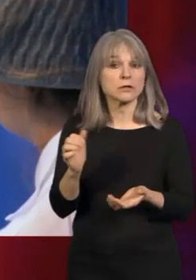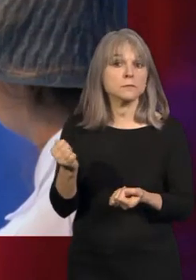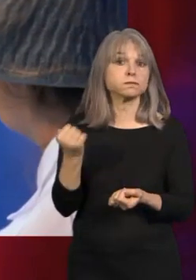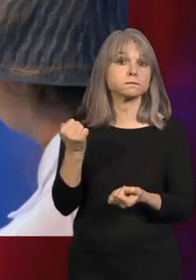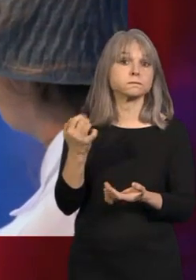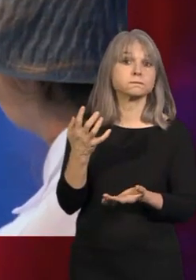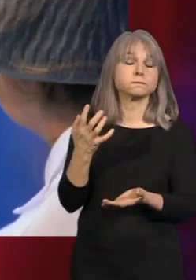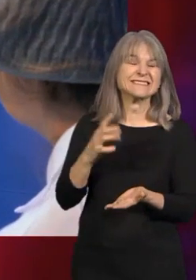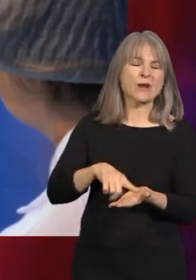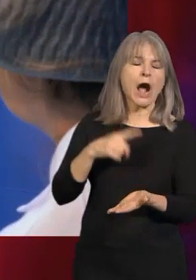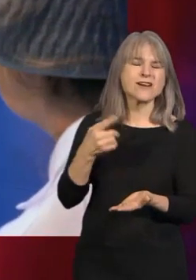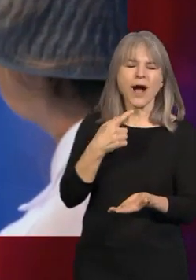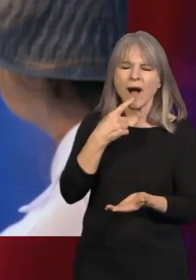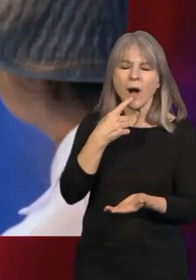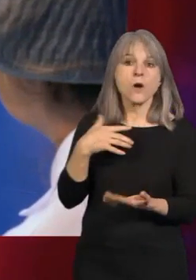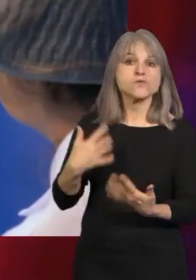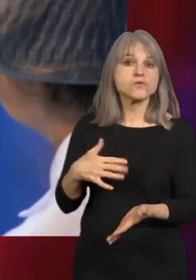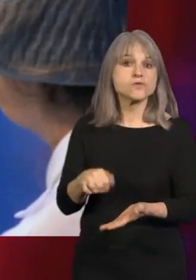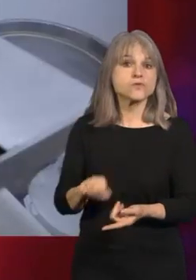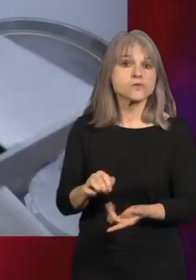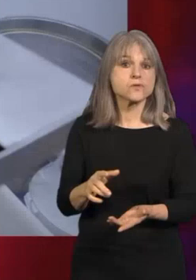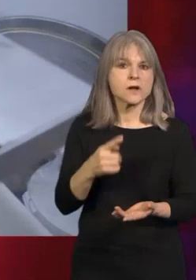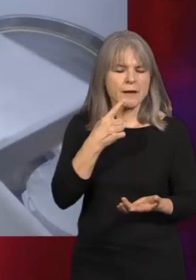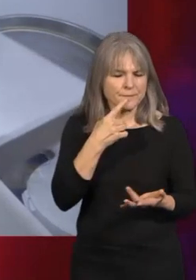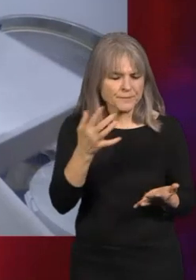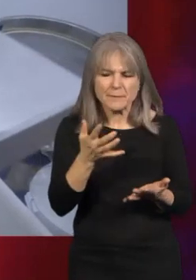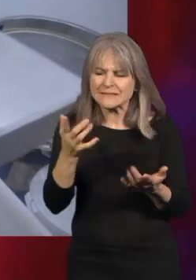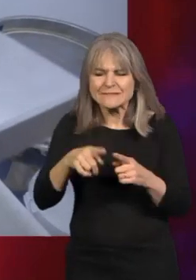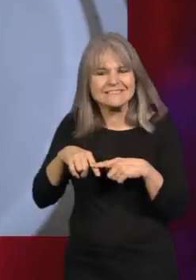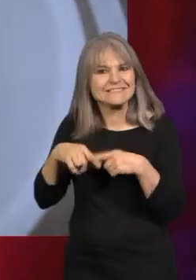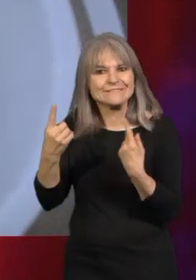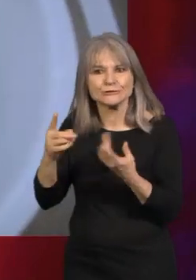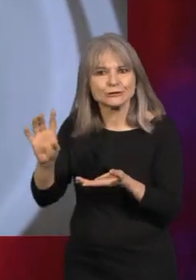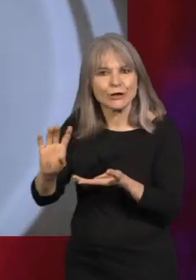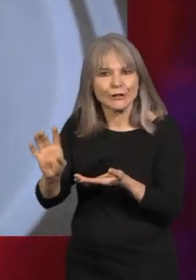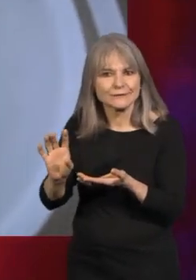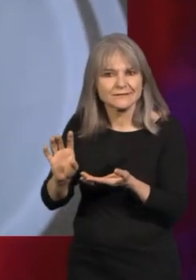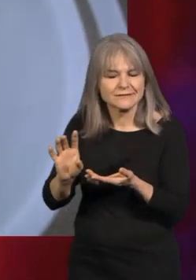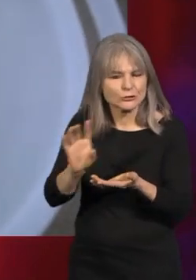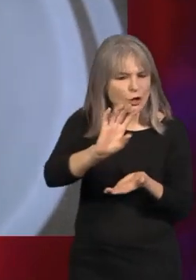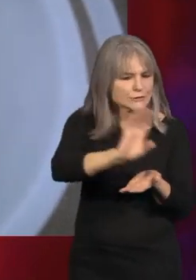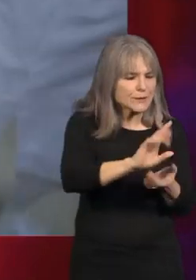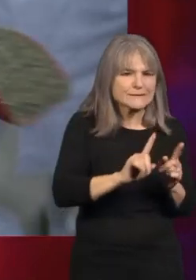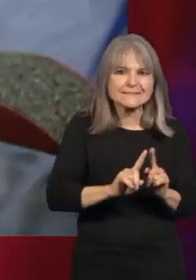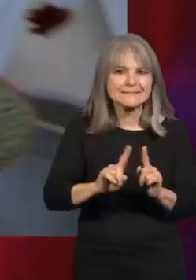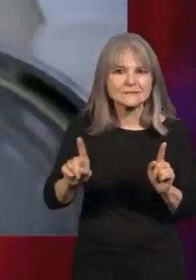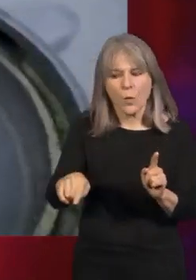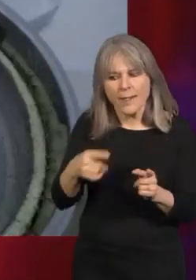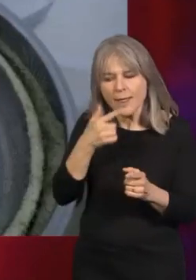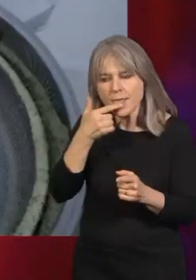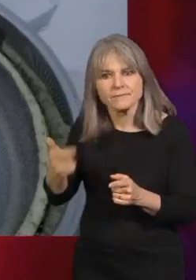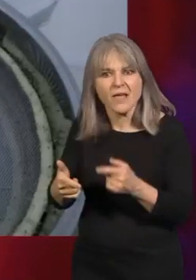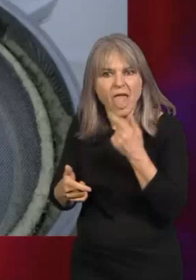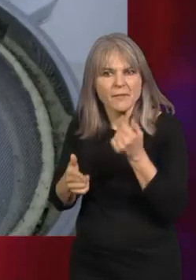It really tingles. This is proving quite addictive. To finish the salt replacement, the seaweed is simply ground